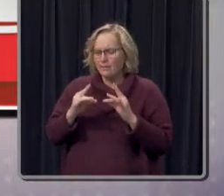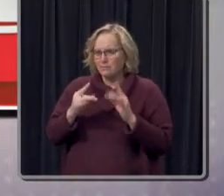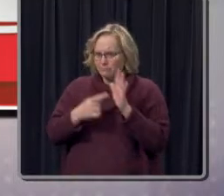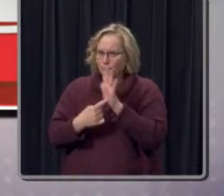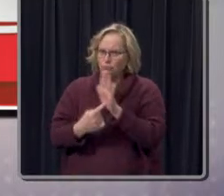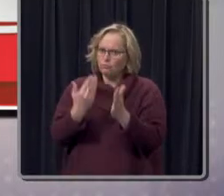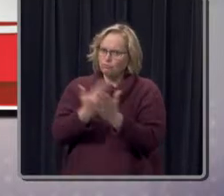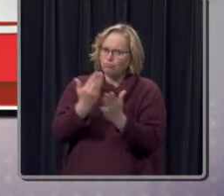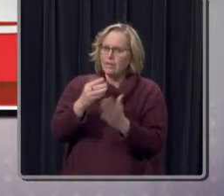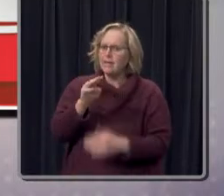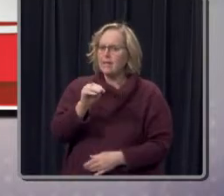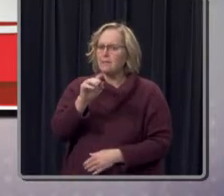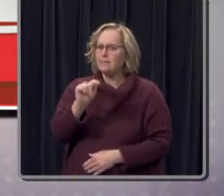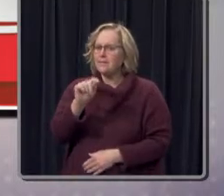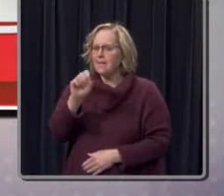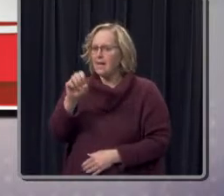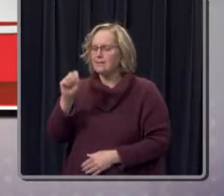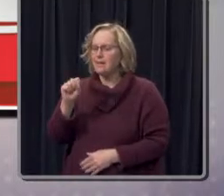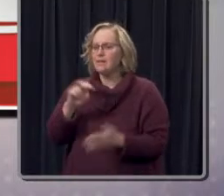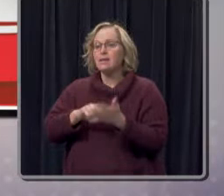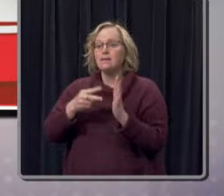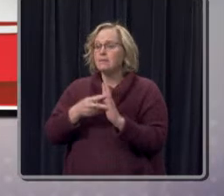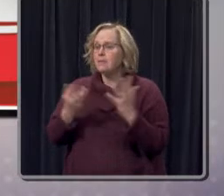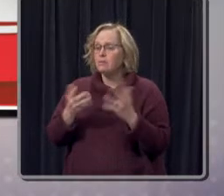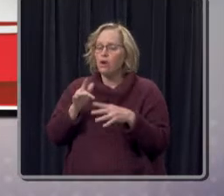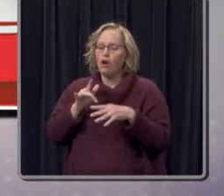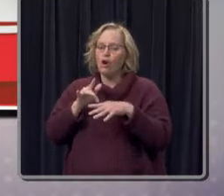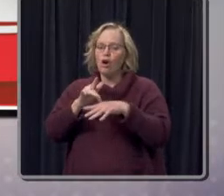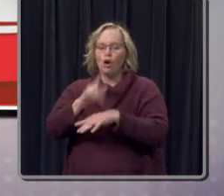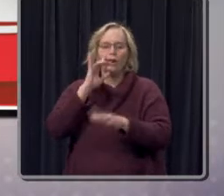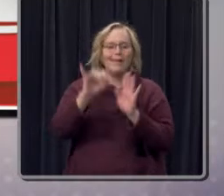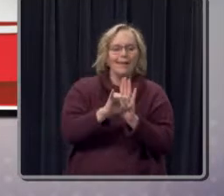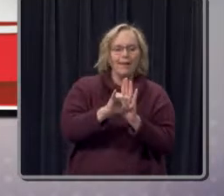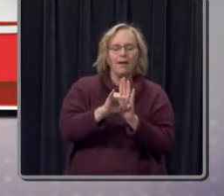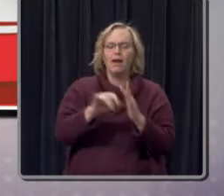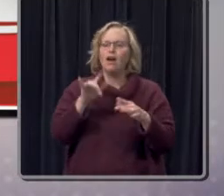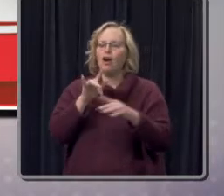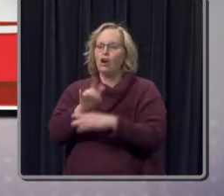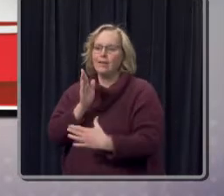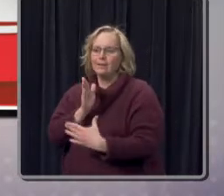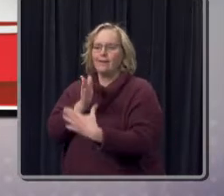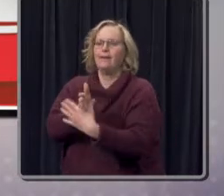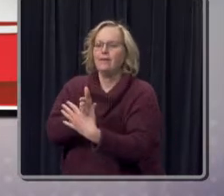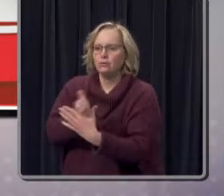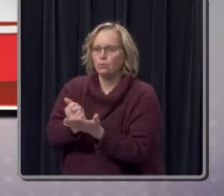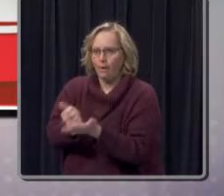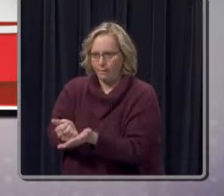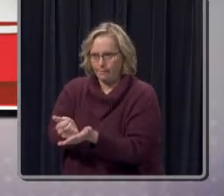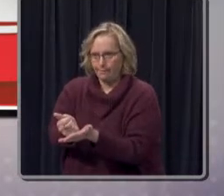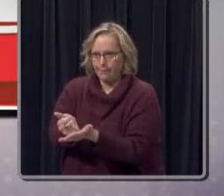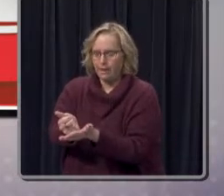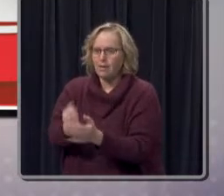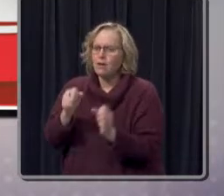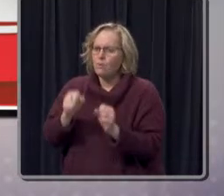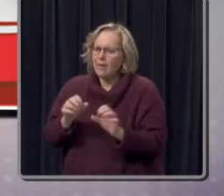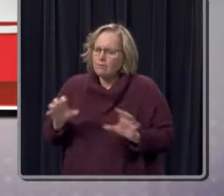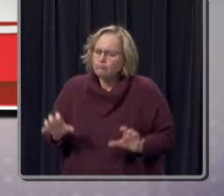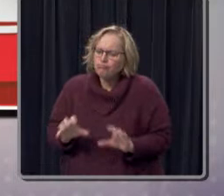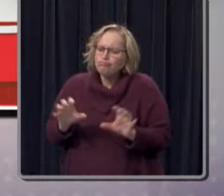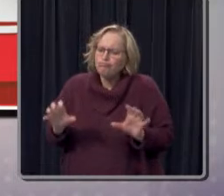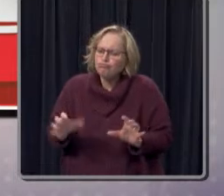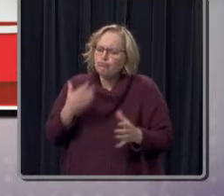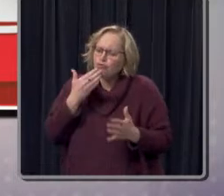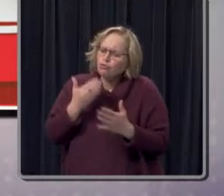is early identification and early intervention. We can do really, really good work with that comprehensive